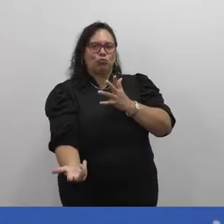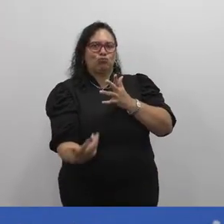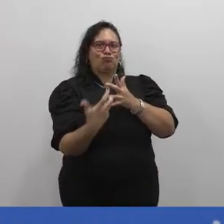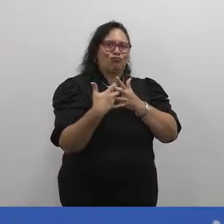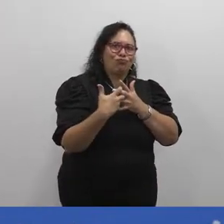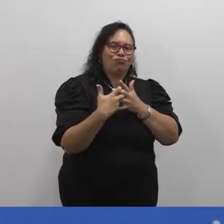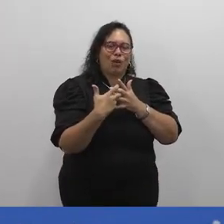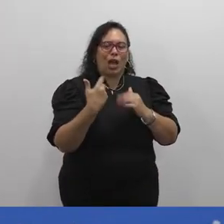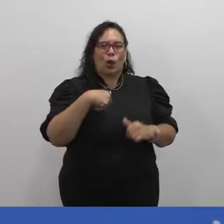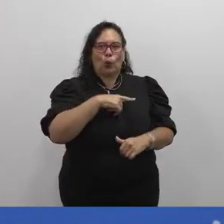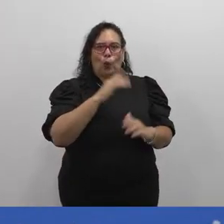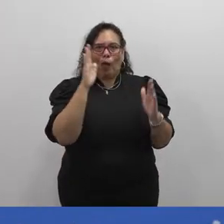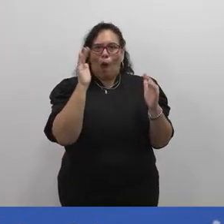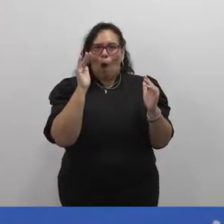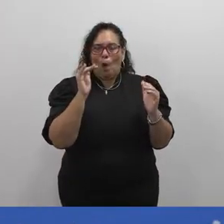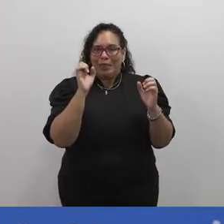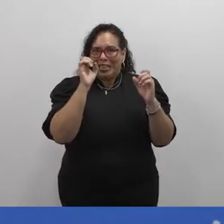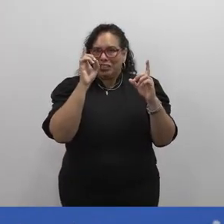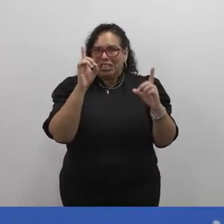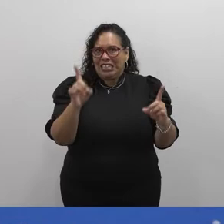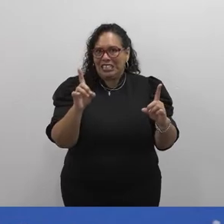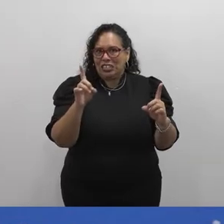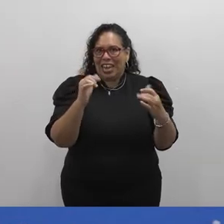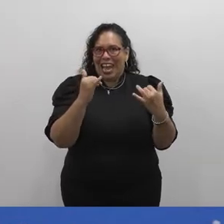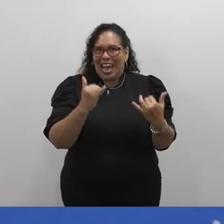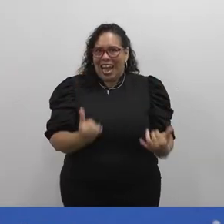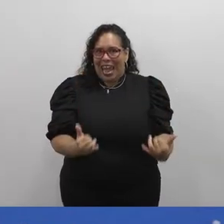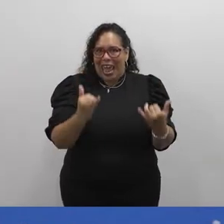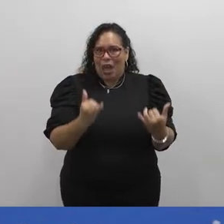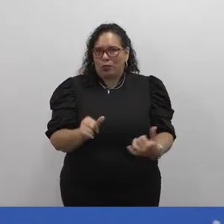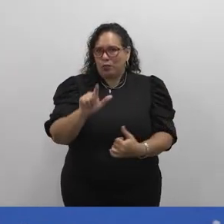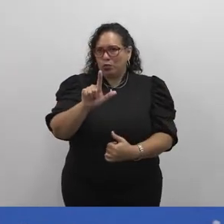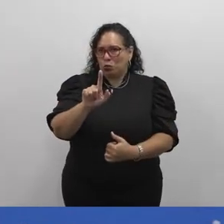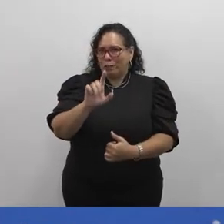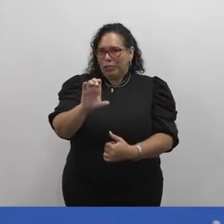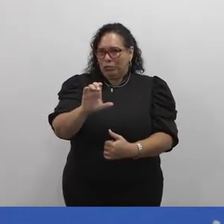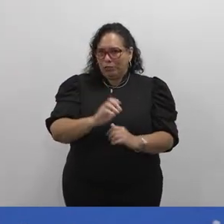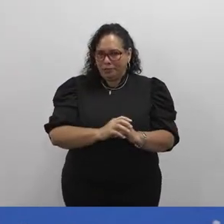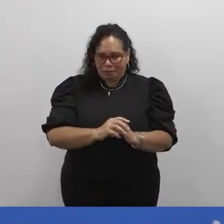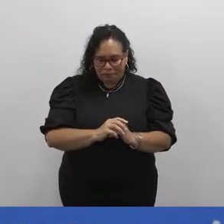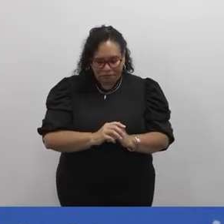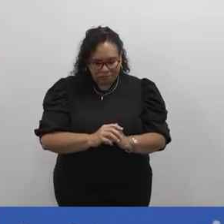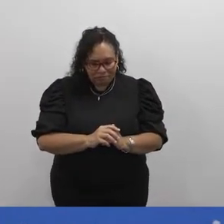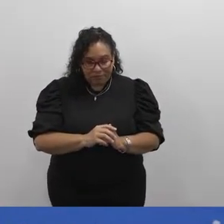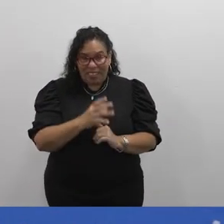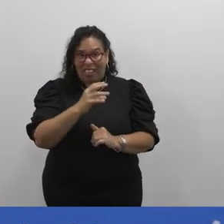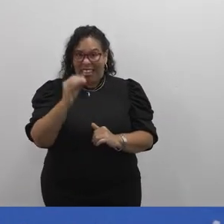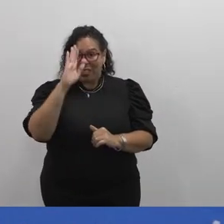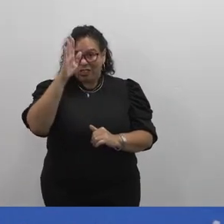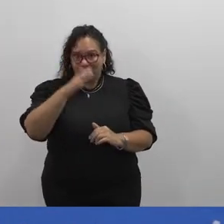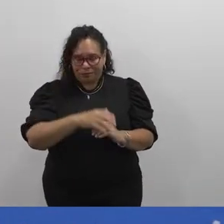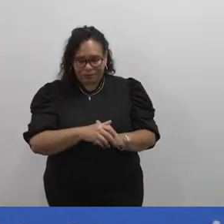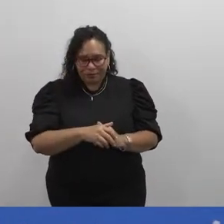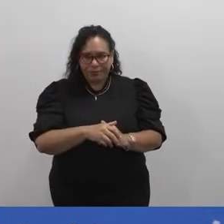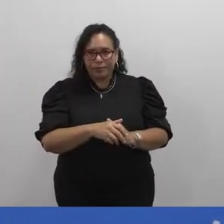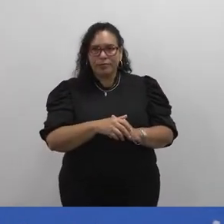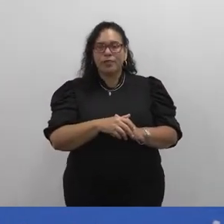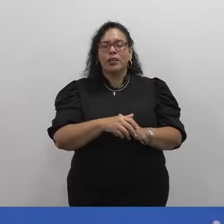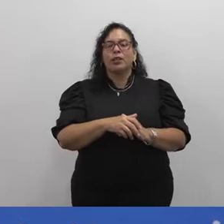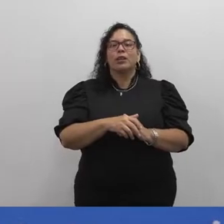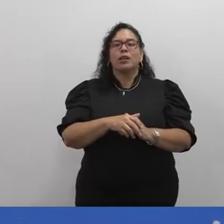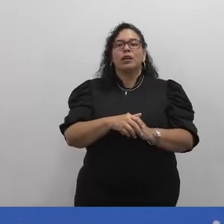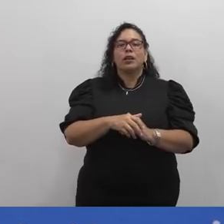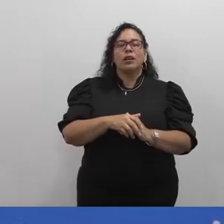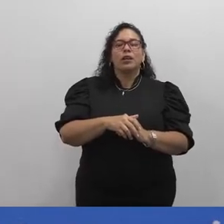we hope is the education of now and into the future. So I think that timeline is really telling, and especially